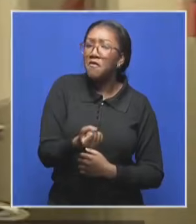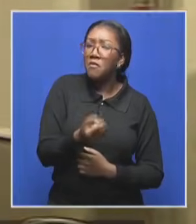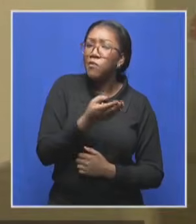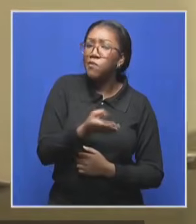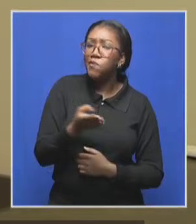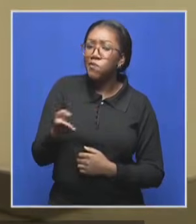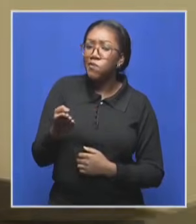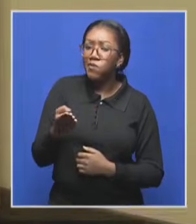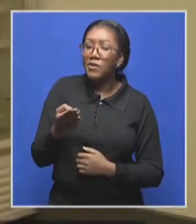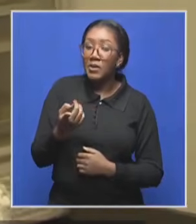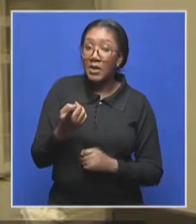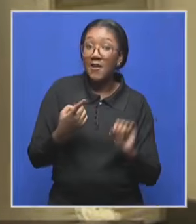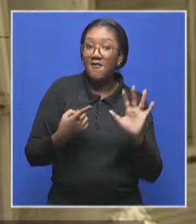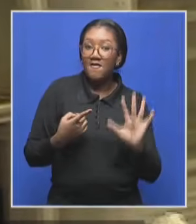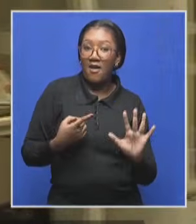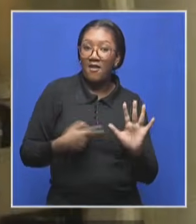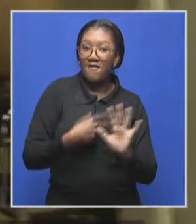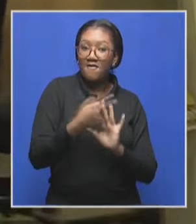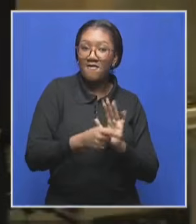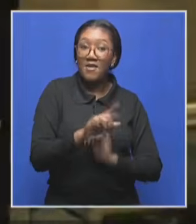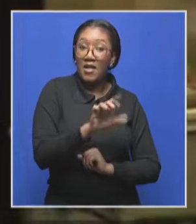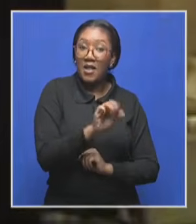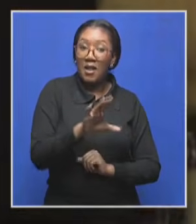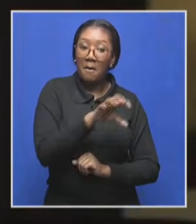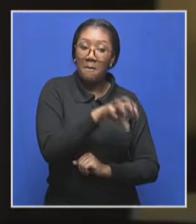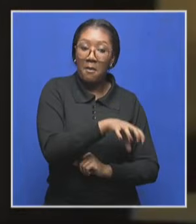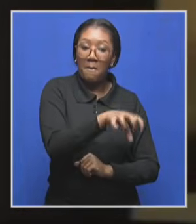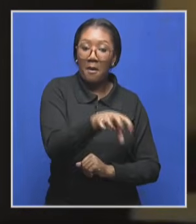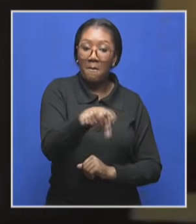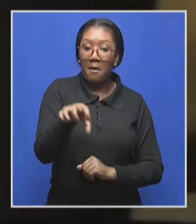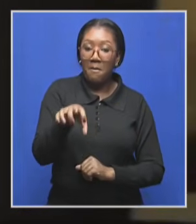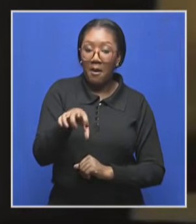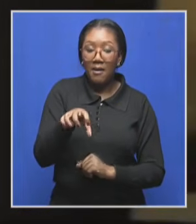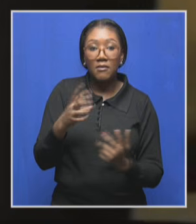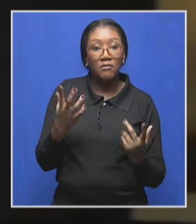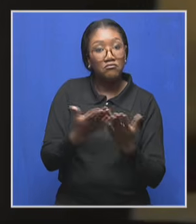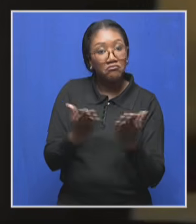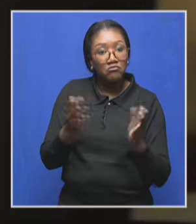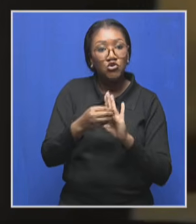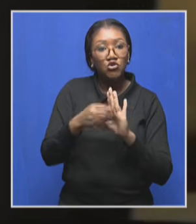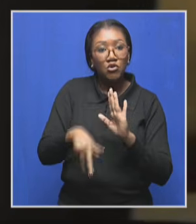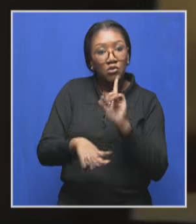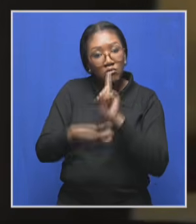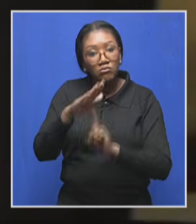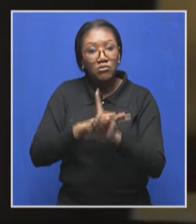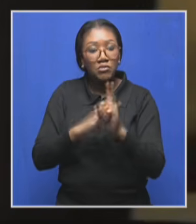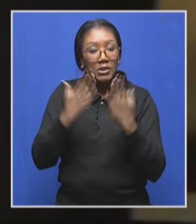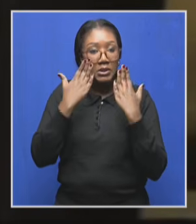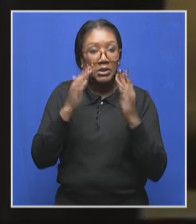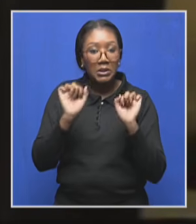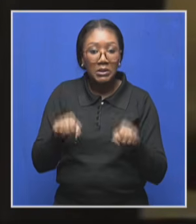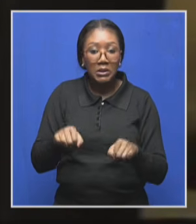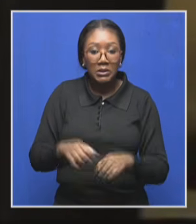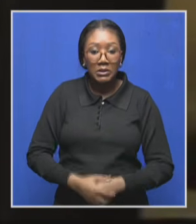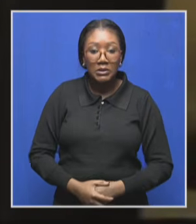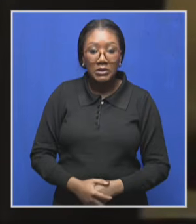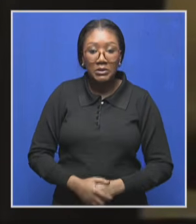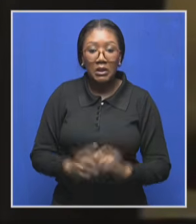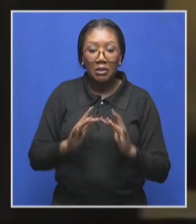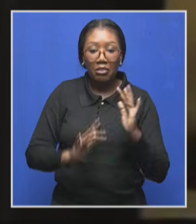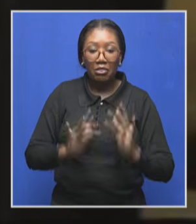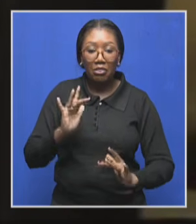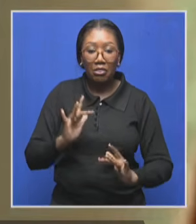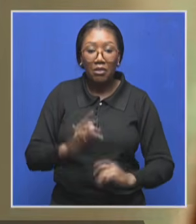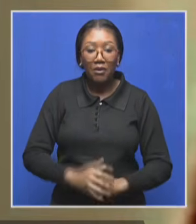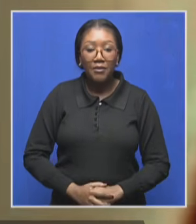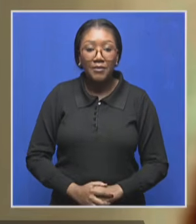the 5 labs that have been gifted to the university for students to remain competitive and be part of that global story through VUT.